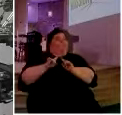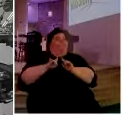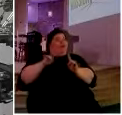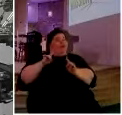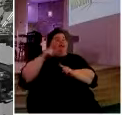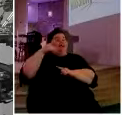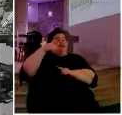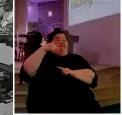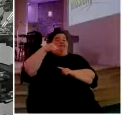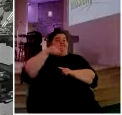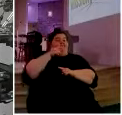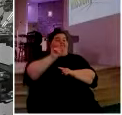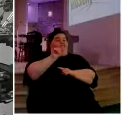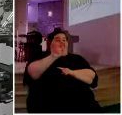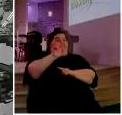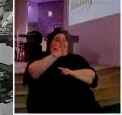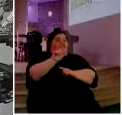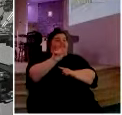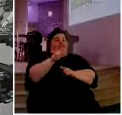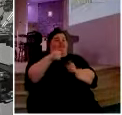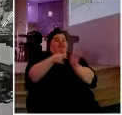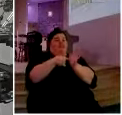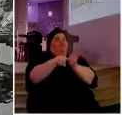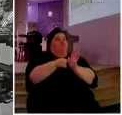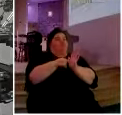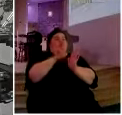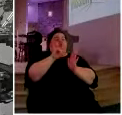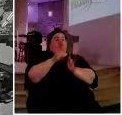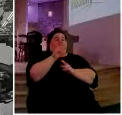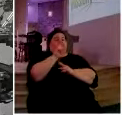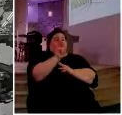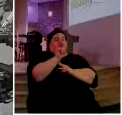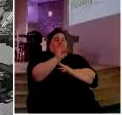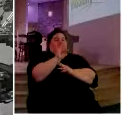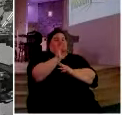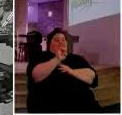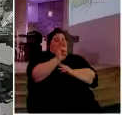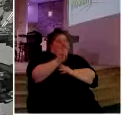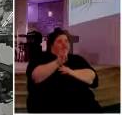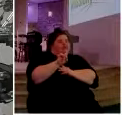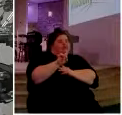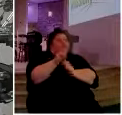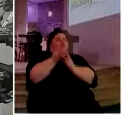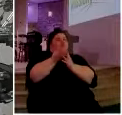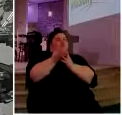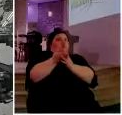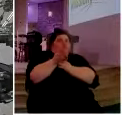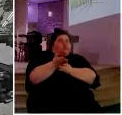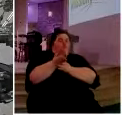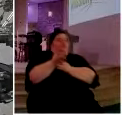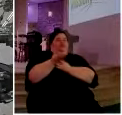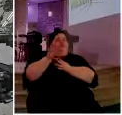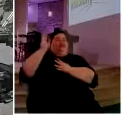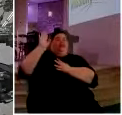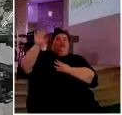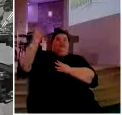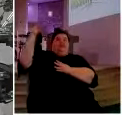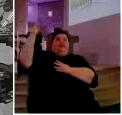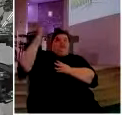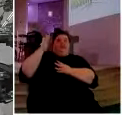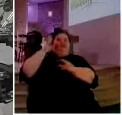being justified freely by his grace through redemption, the redemption that is in Christ